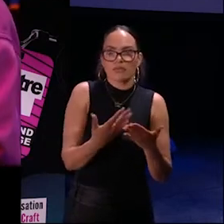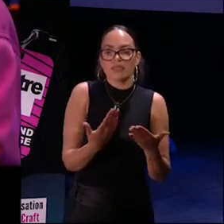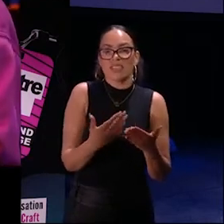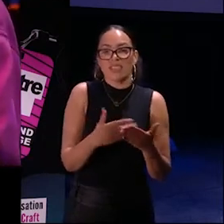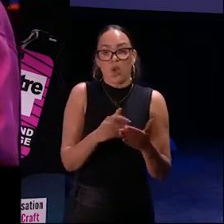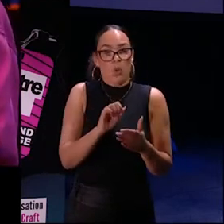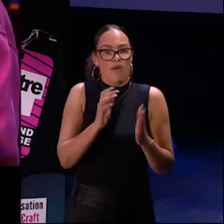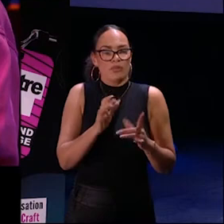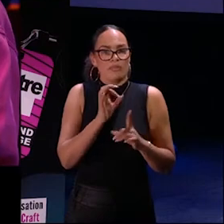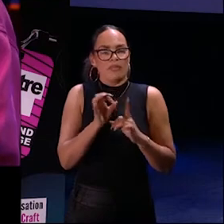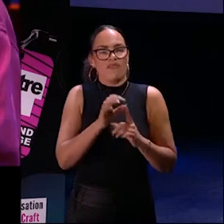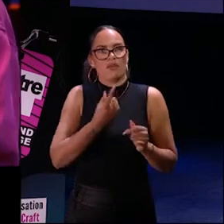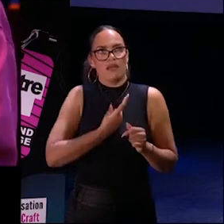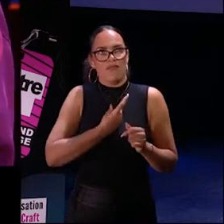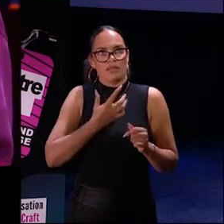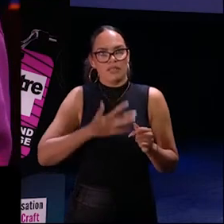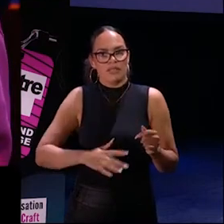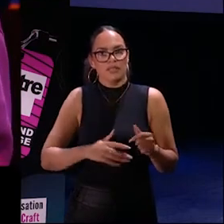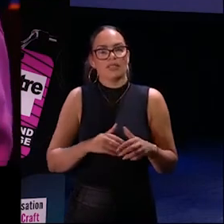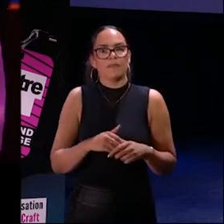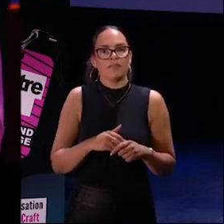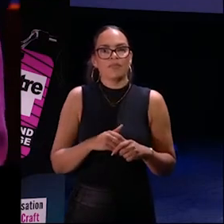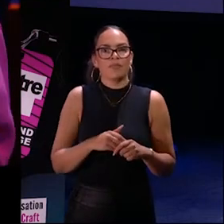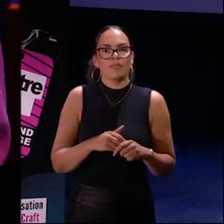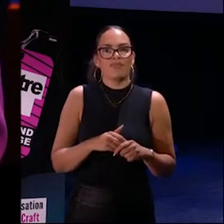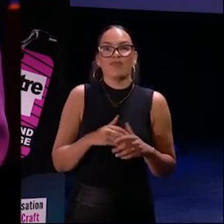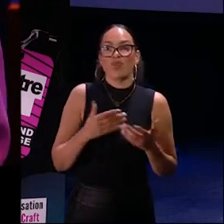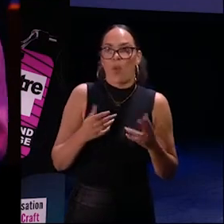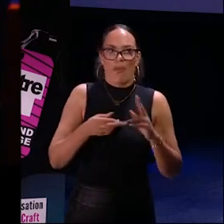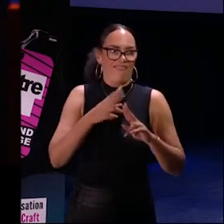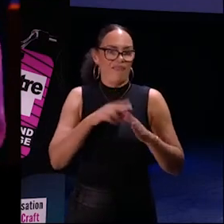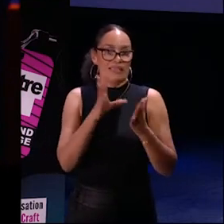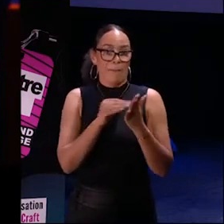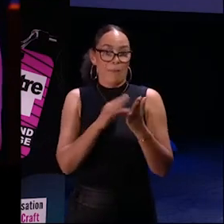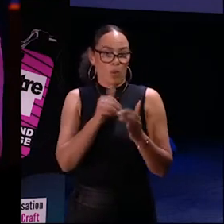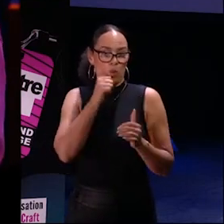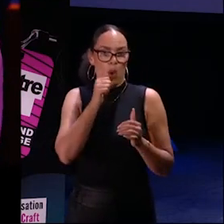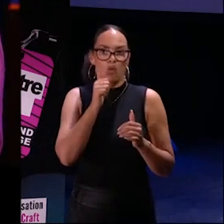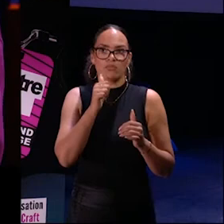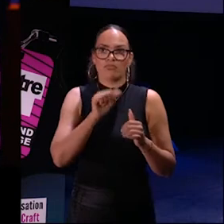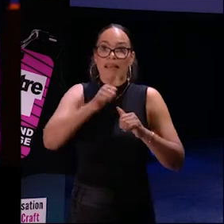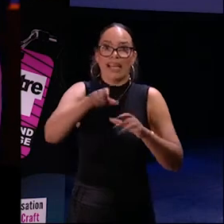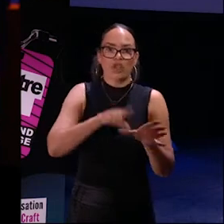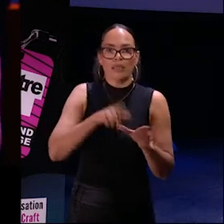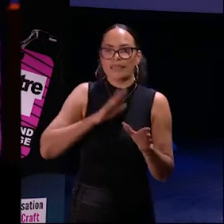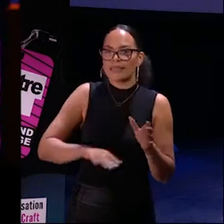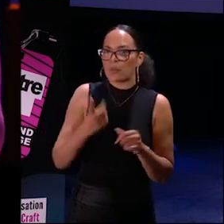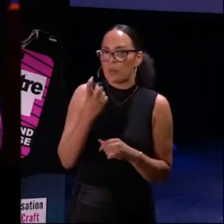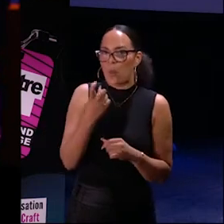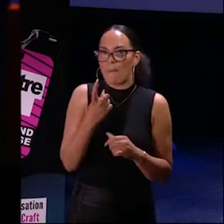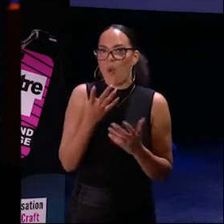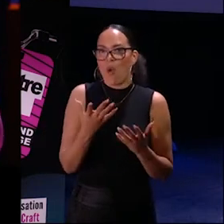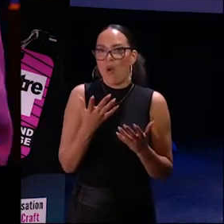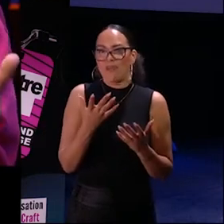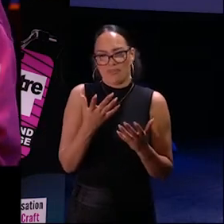specify it very carefully, but actually if you think, we know that in a year's time we're also going to need another one of these and it's likely to need to do this as well, then, you know, get something that can